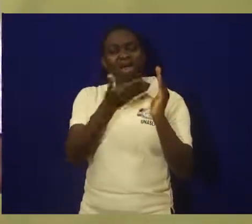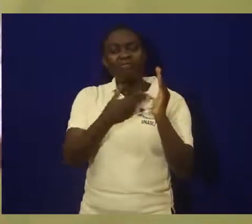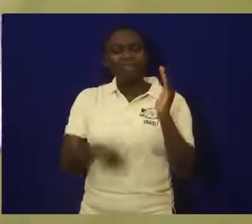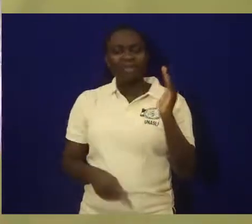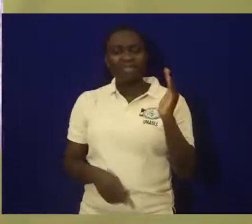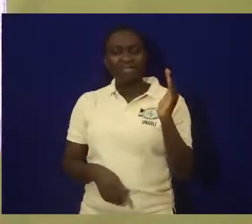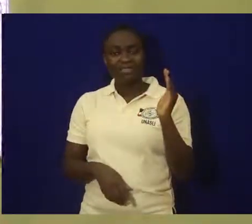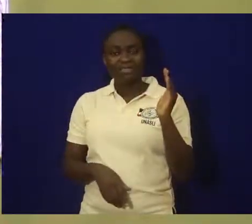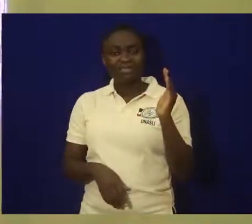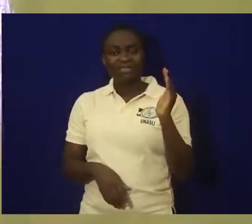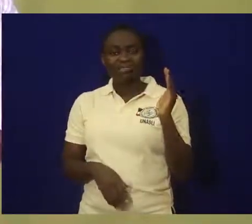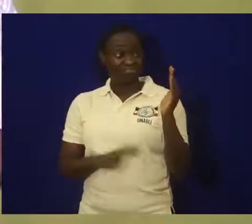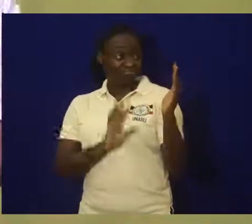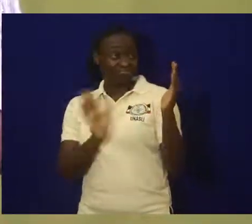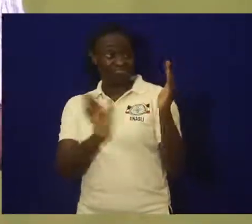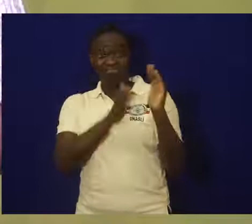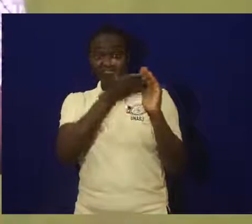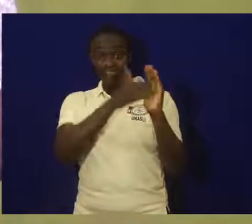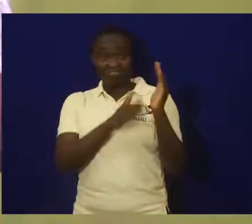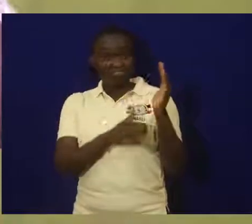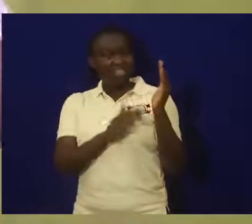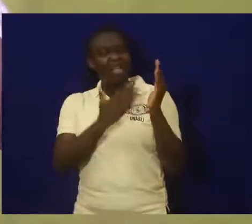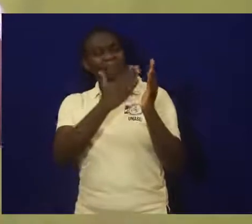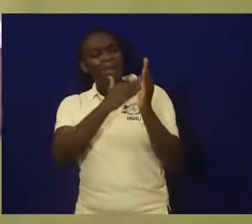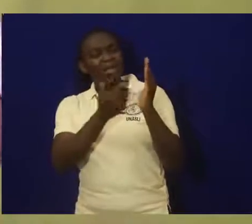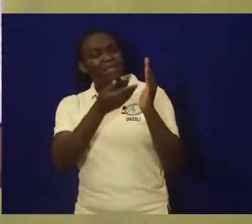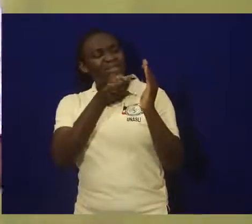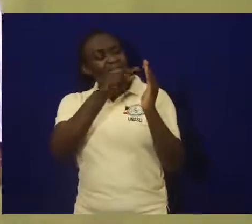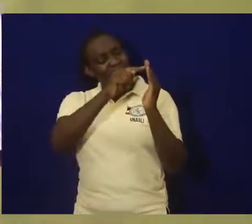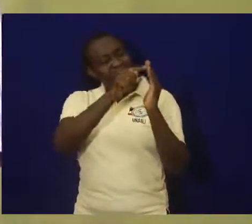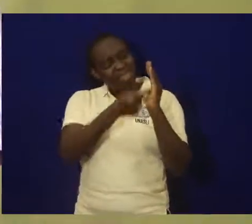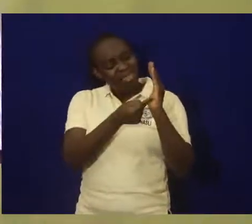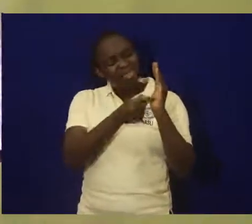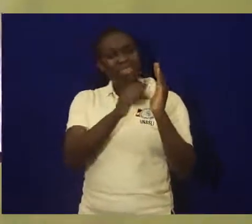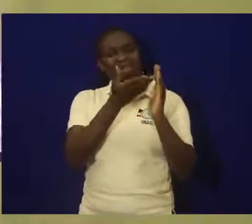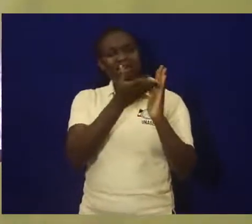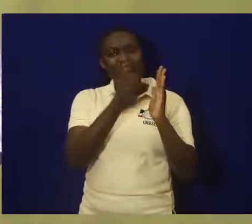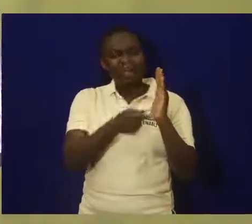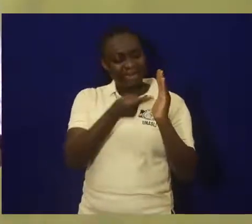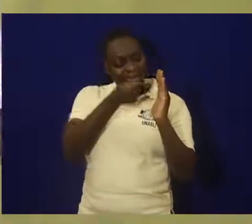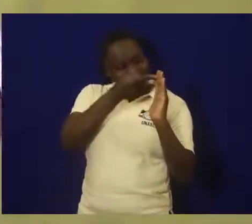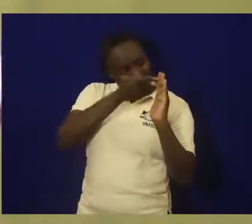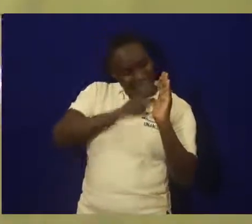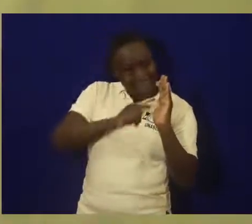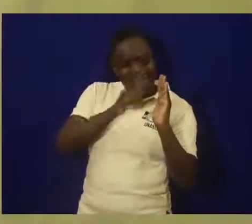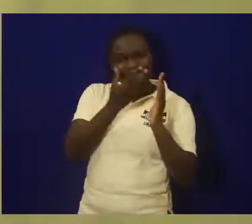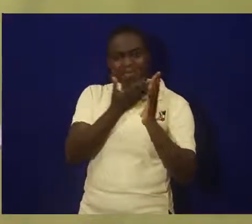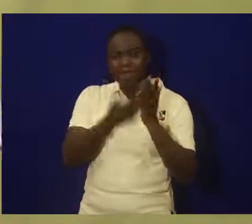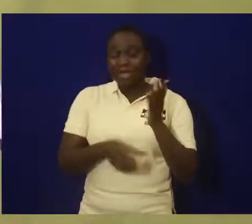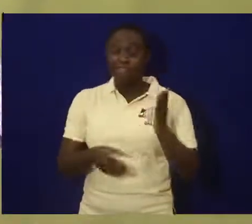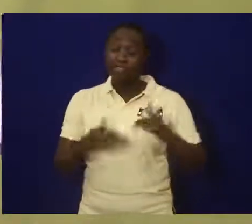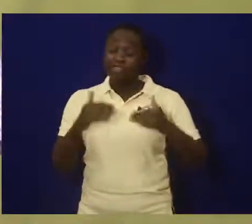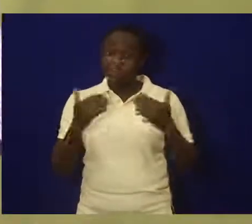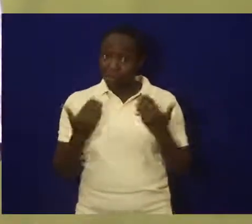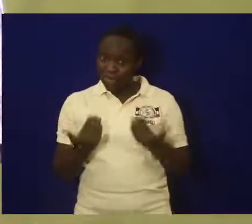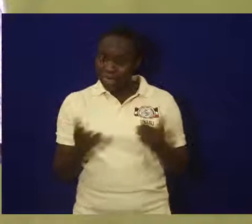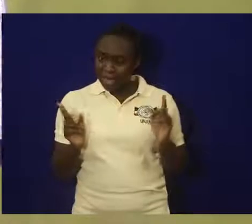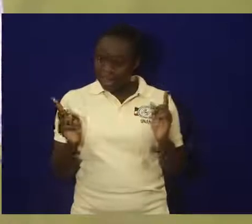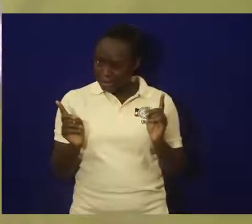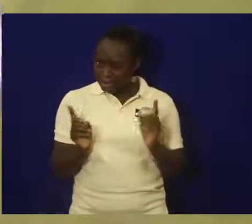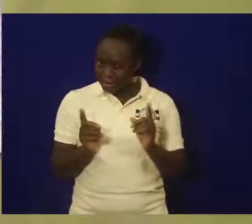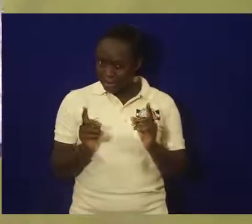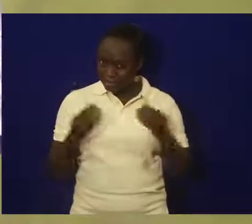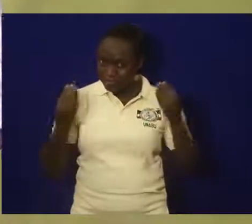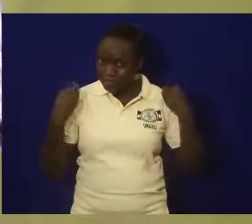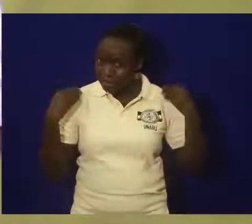features, what characteristics do they have? What are their parts? And this one, we are going to do it in